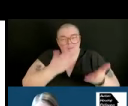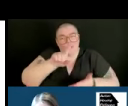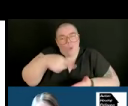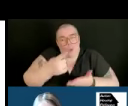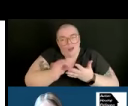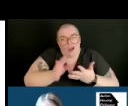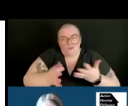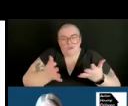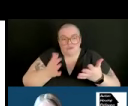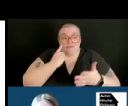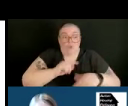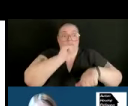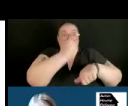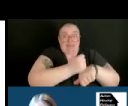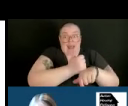option.